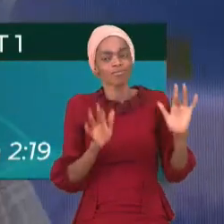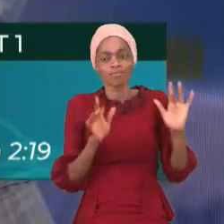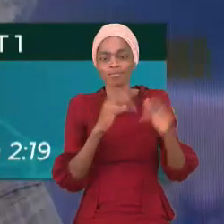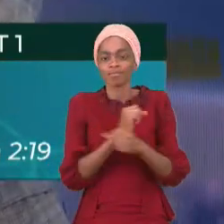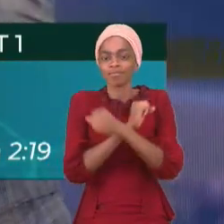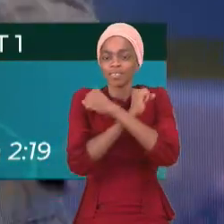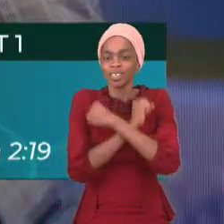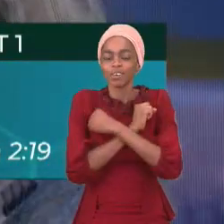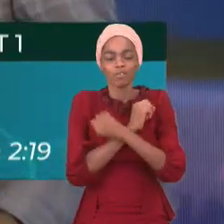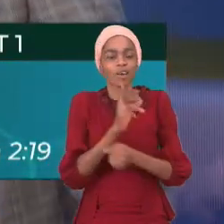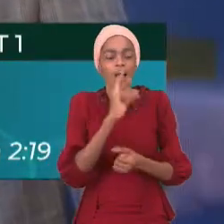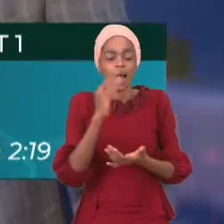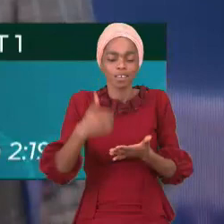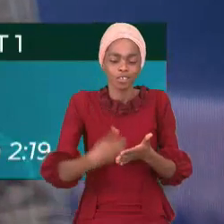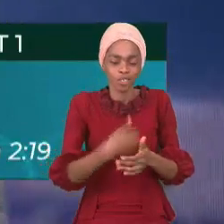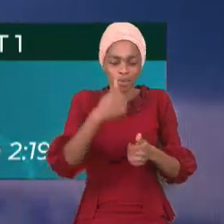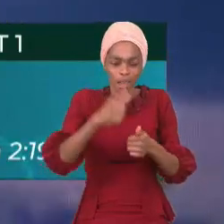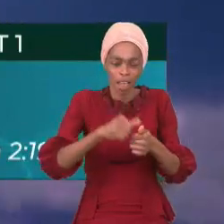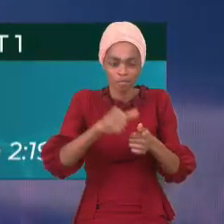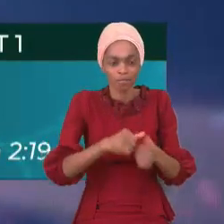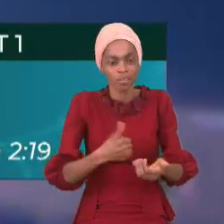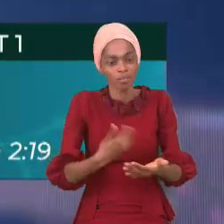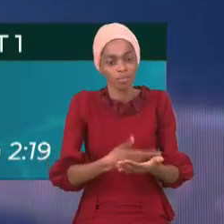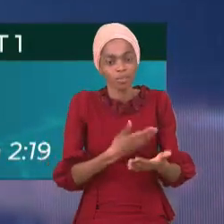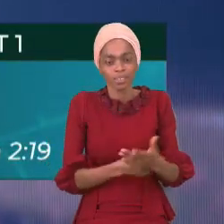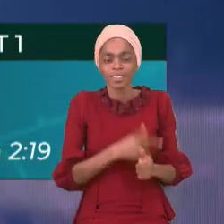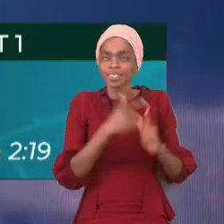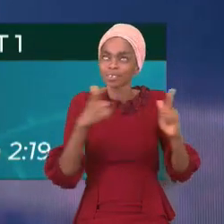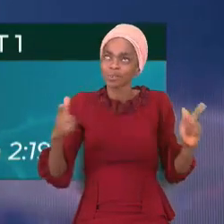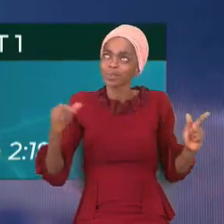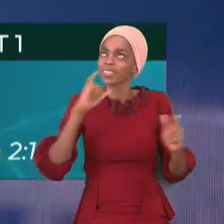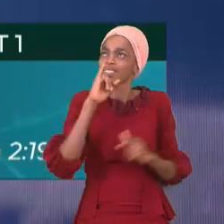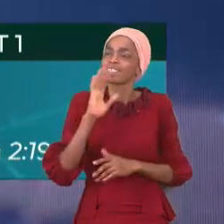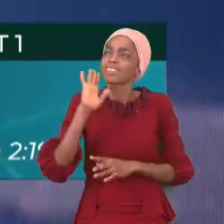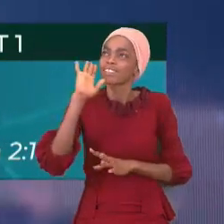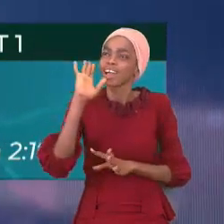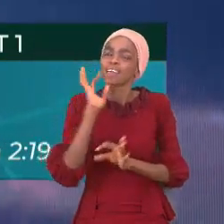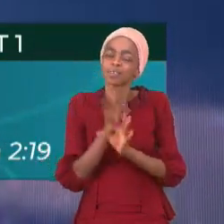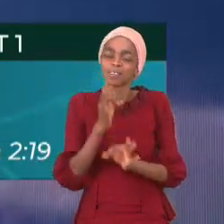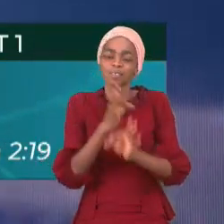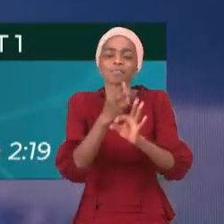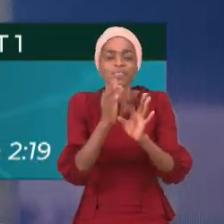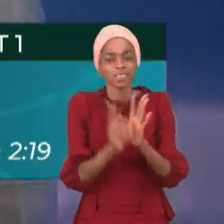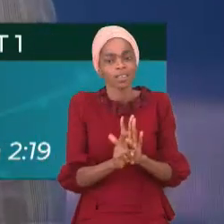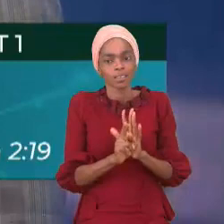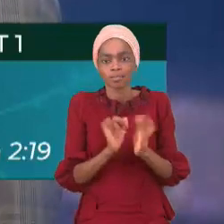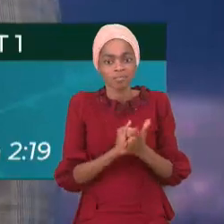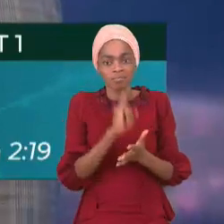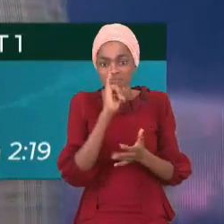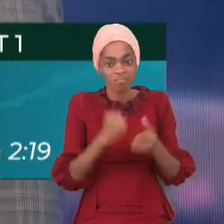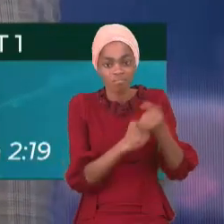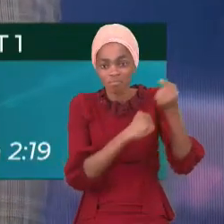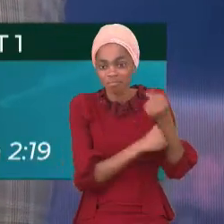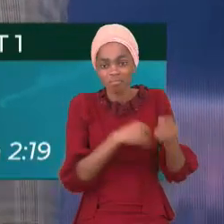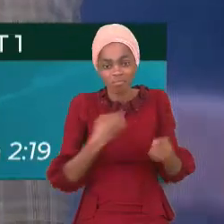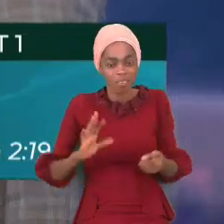love, they are new every morning. Great is thy faithfulness. That's the foundation of